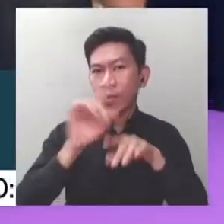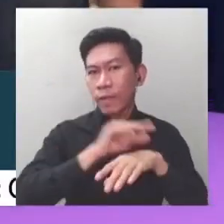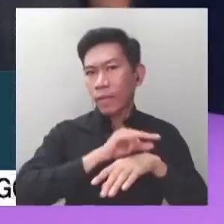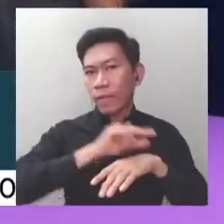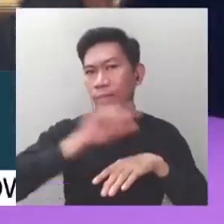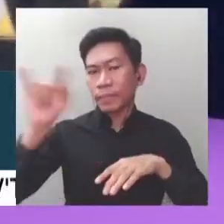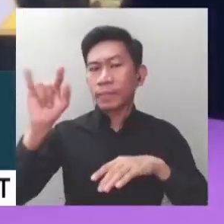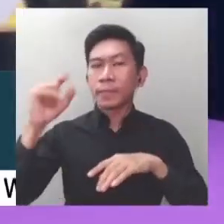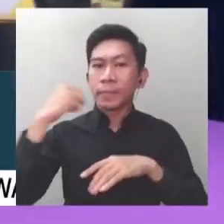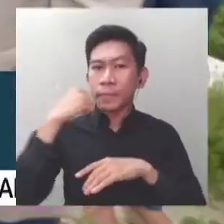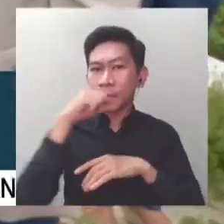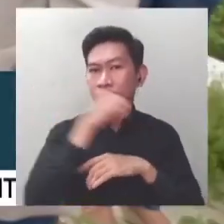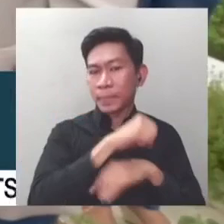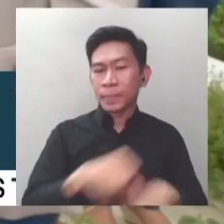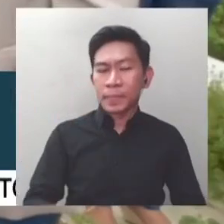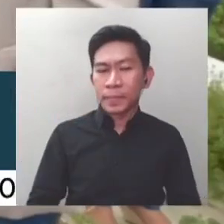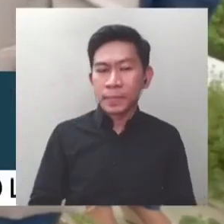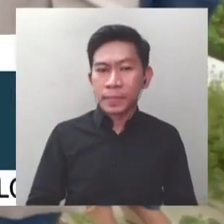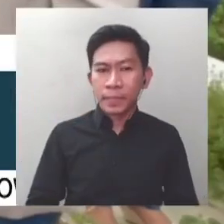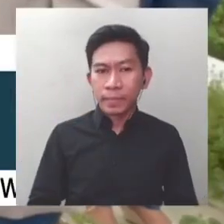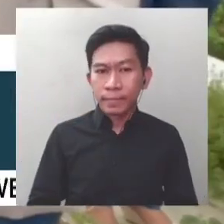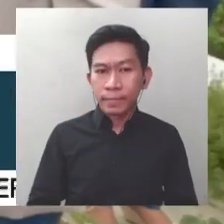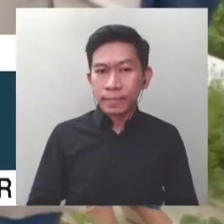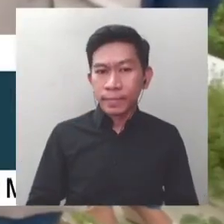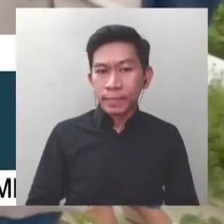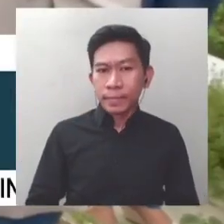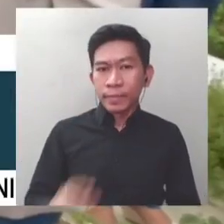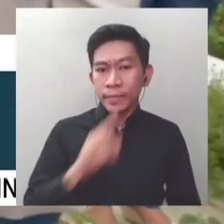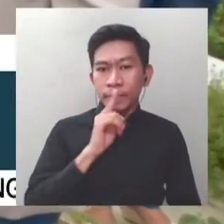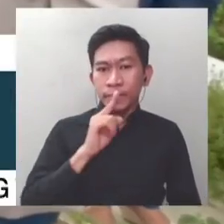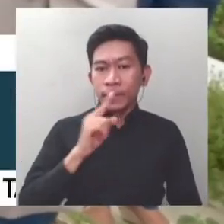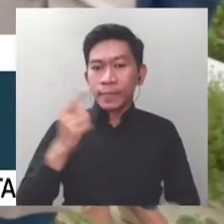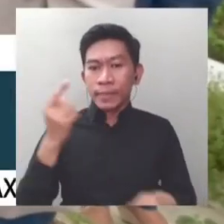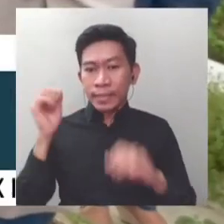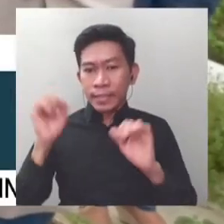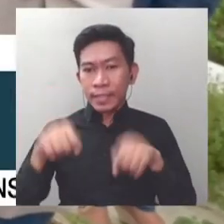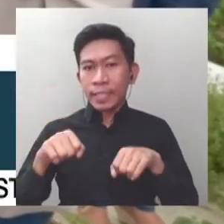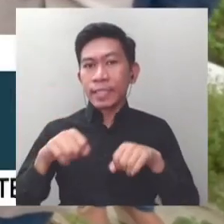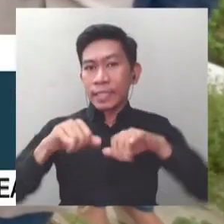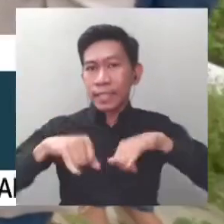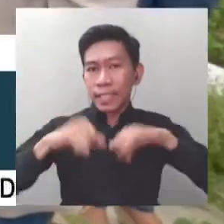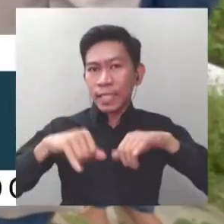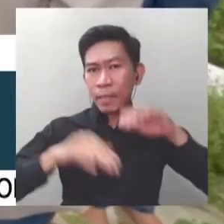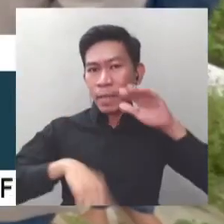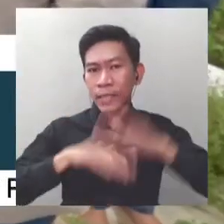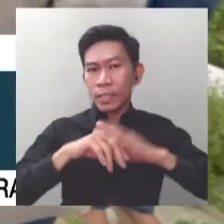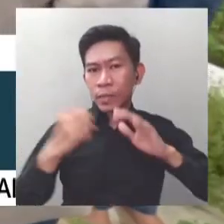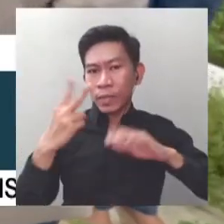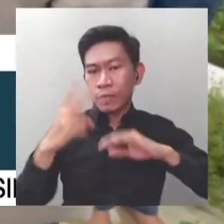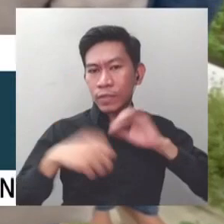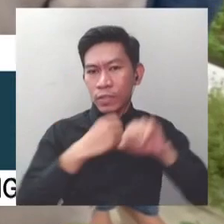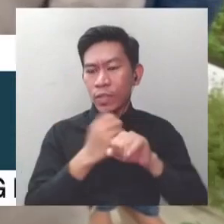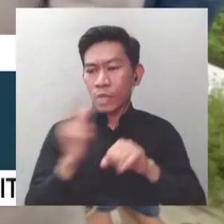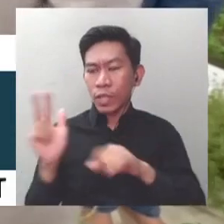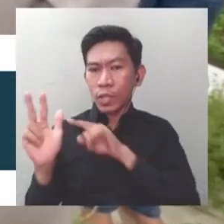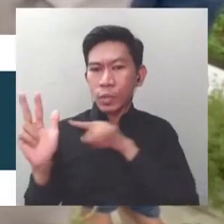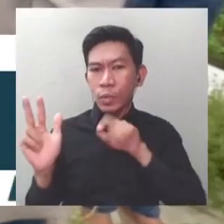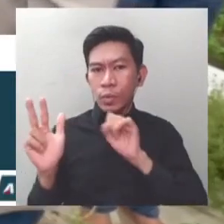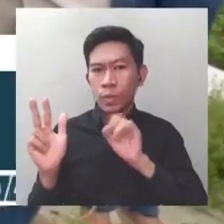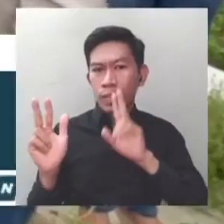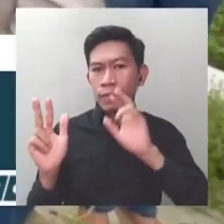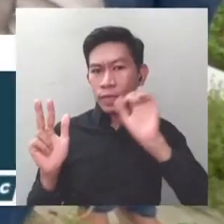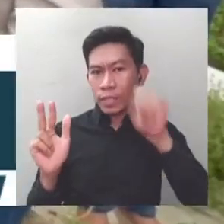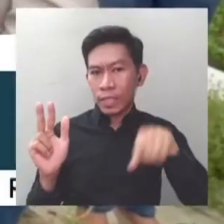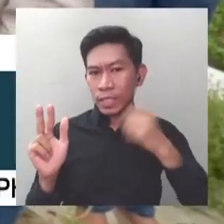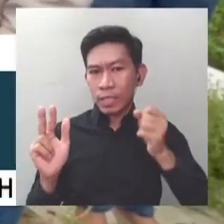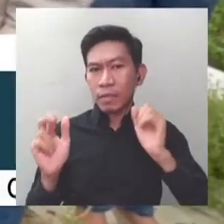know, they cannot stay here for a maximum of 12 years, from 3 to 12 years. And after that, they go back